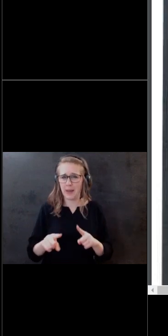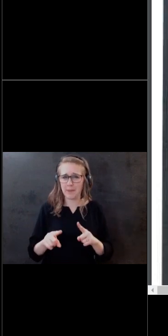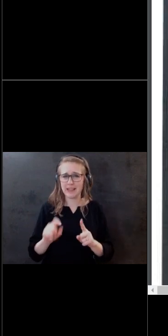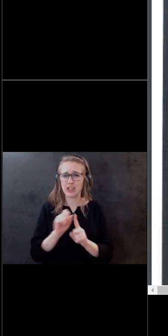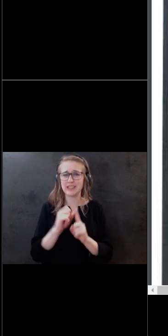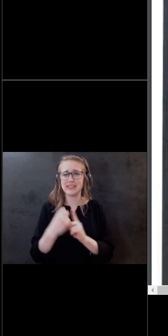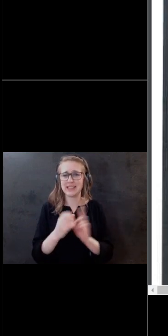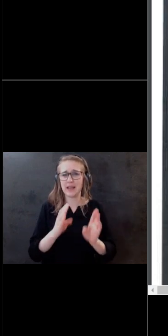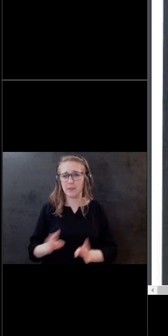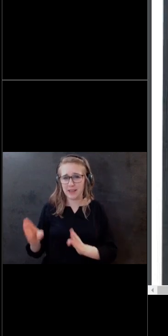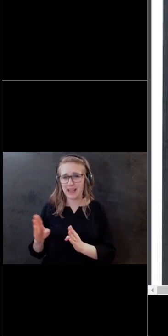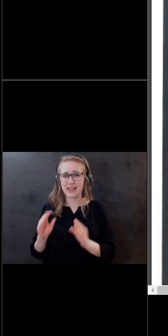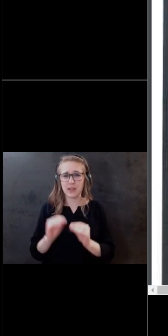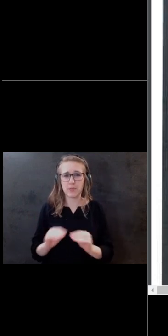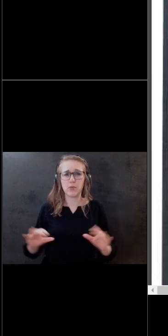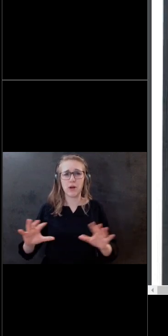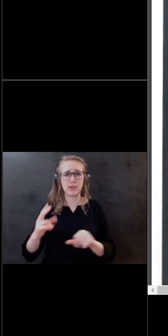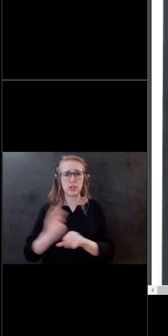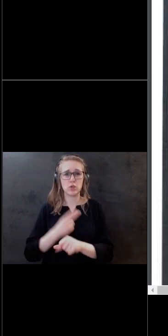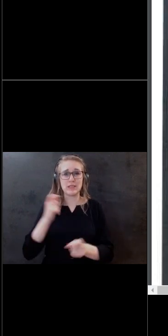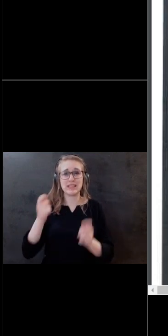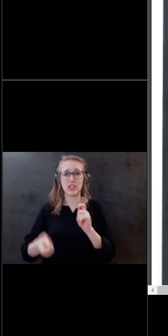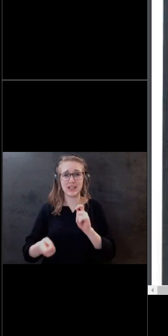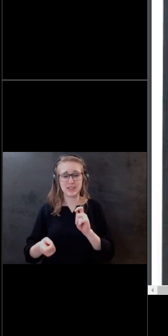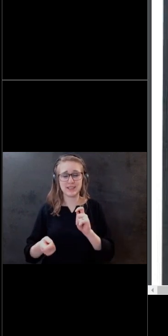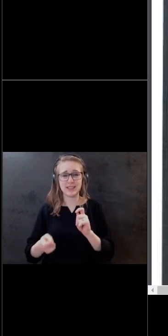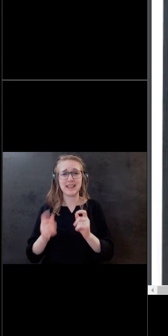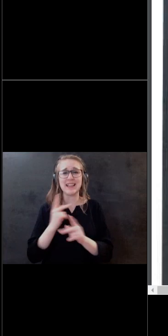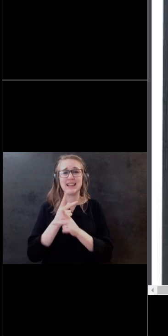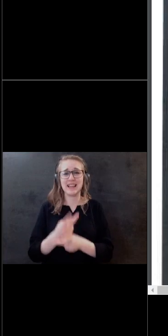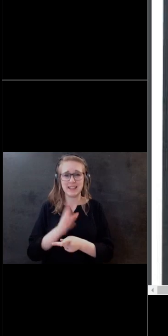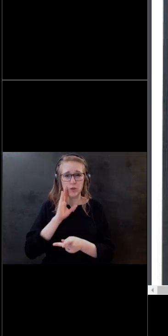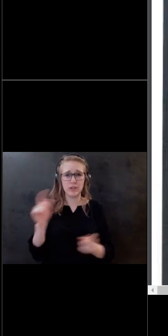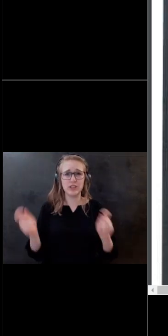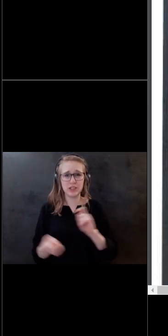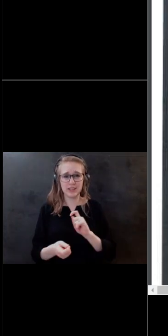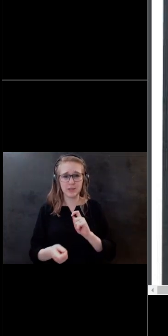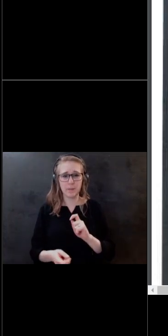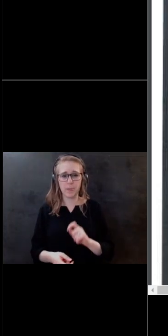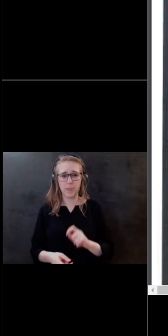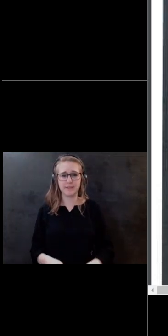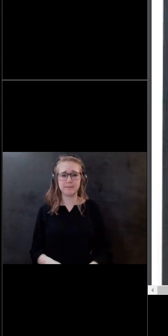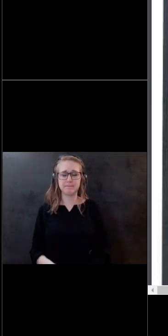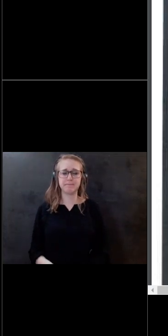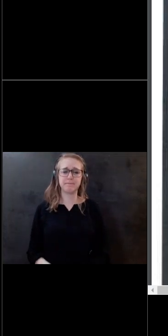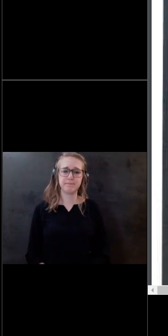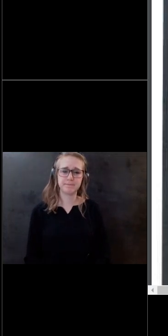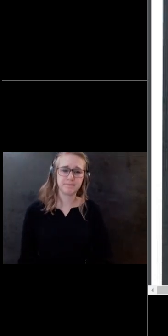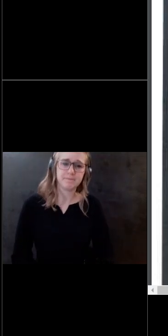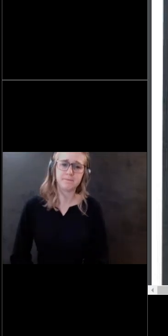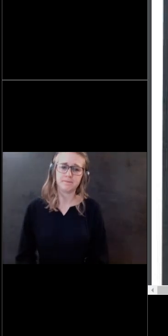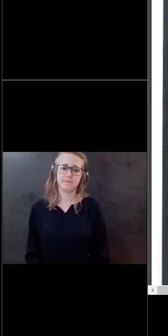plan. Once the property and usage changes, the lending is going to change. And so, again, you